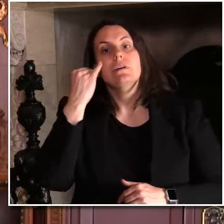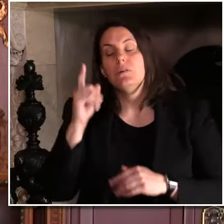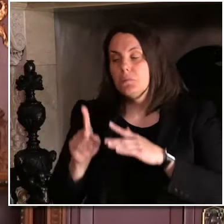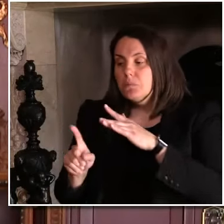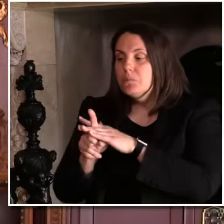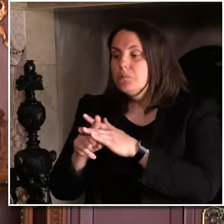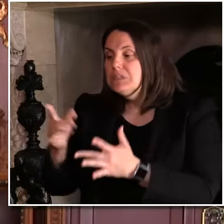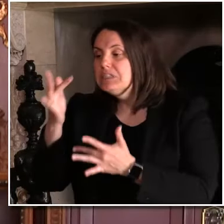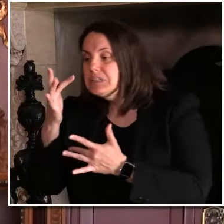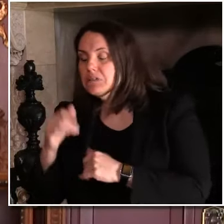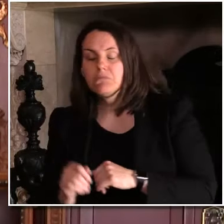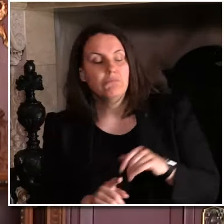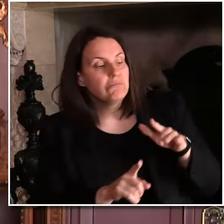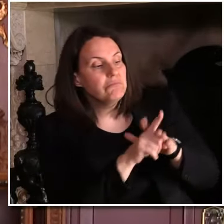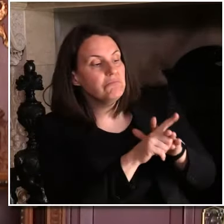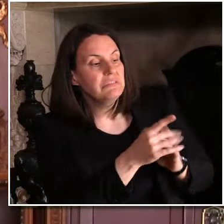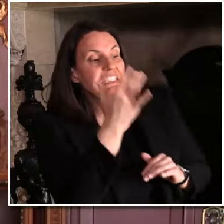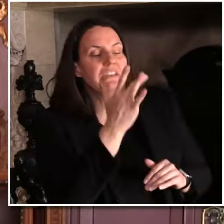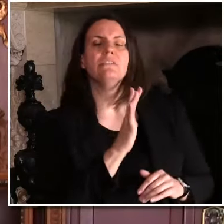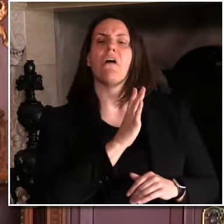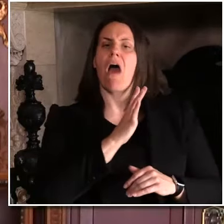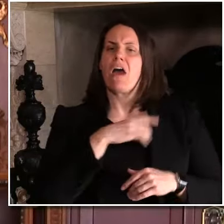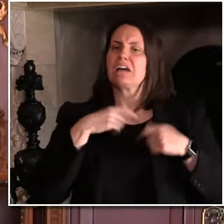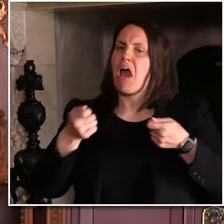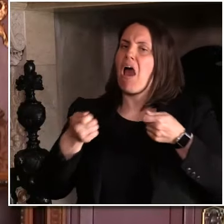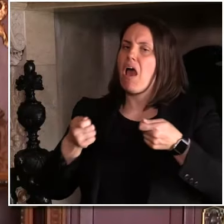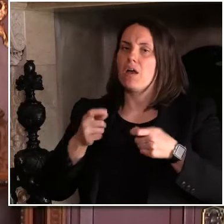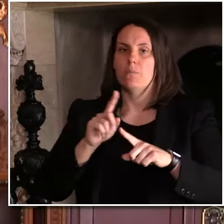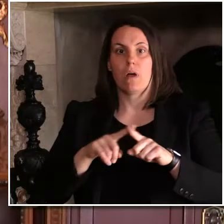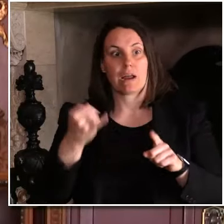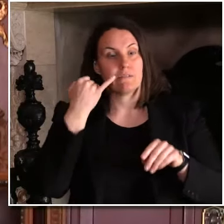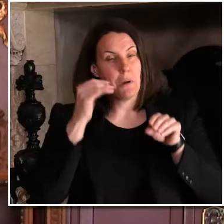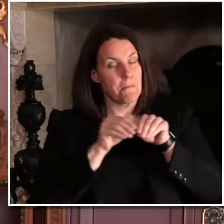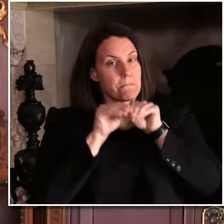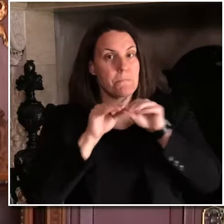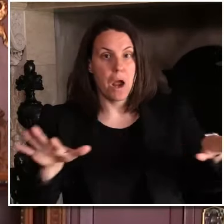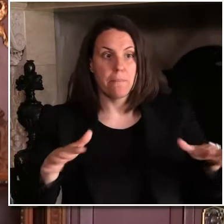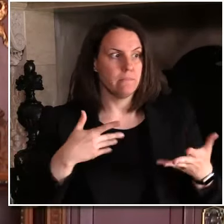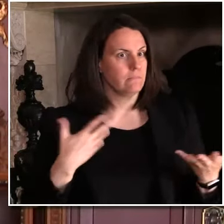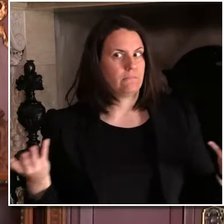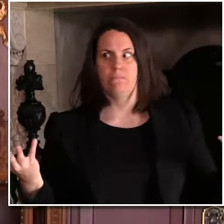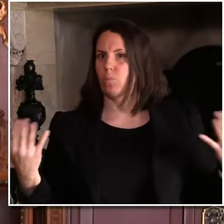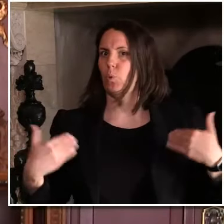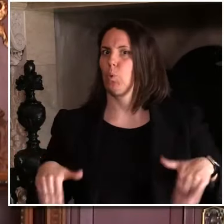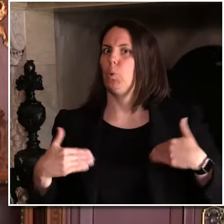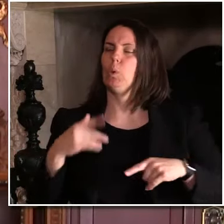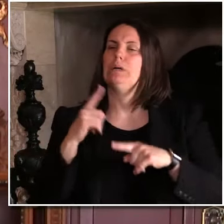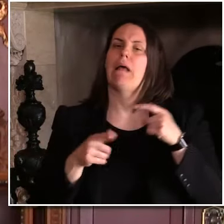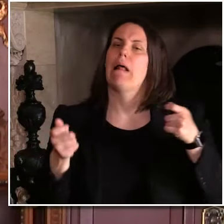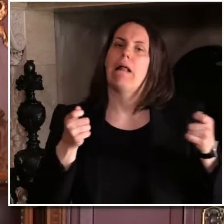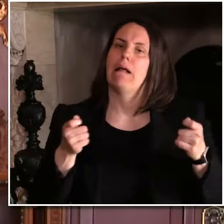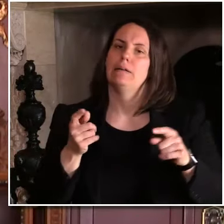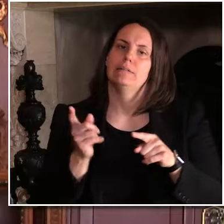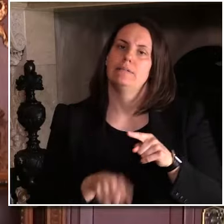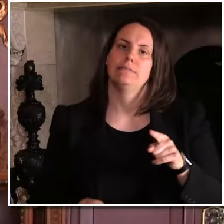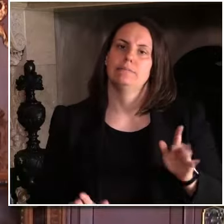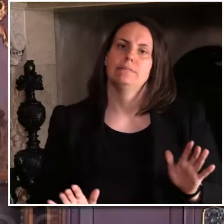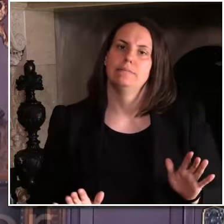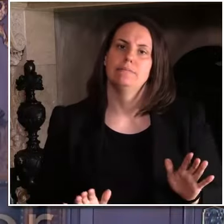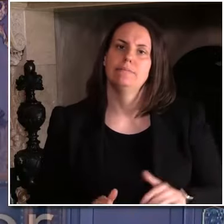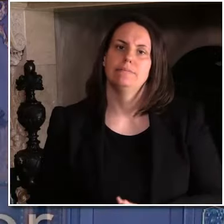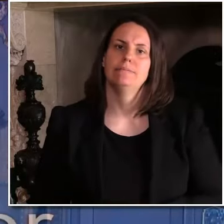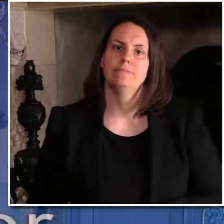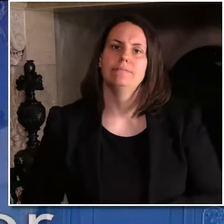individuals. We can do this, but you always have to have a plan B or plan C out there. Thank you,